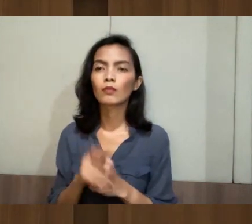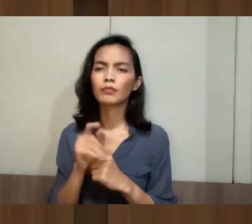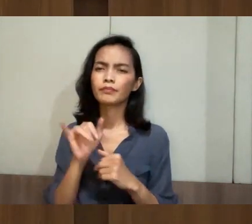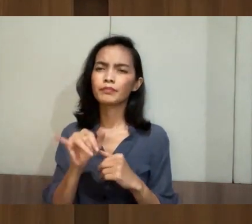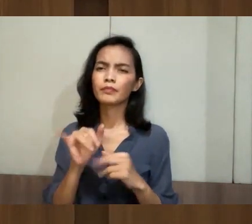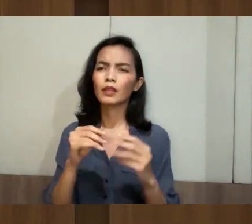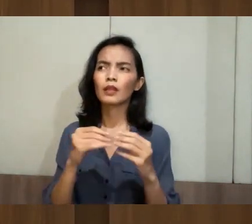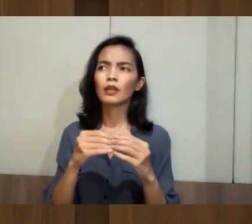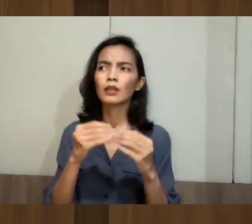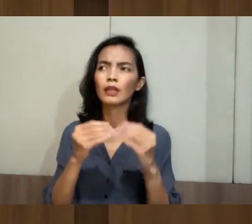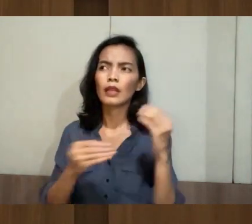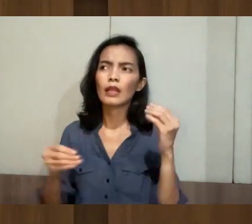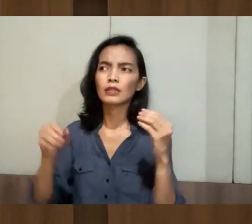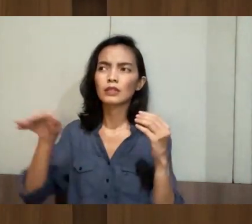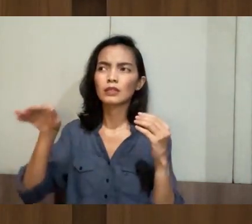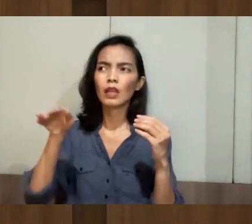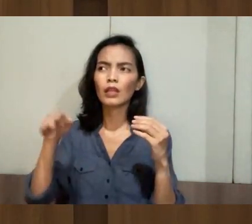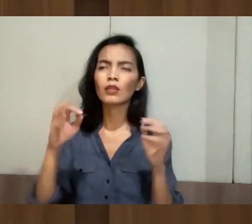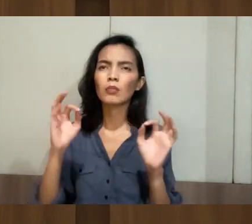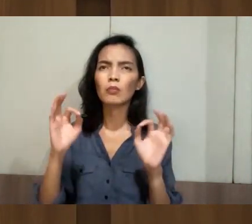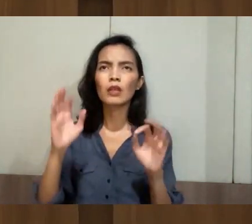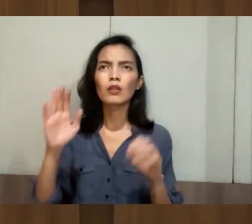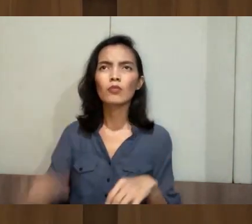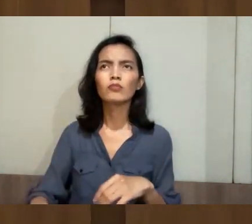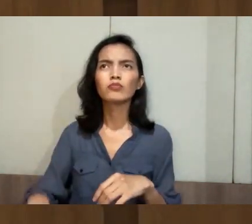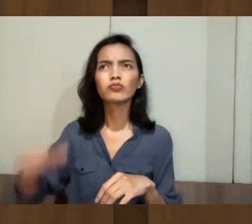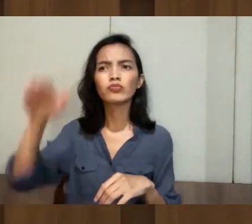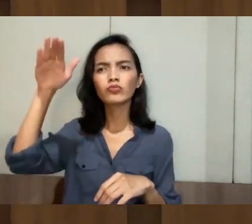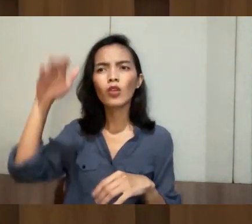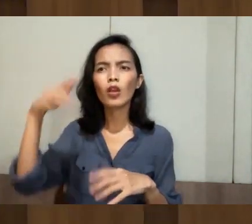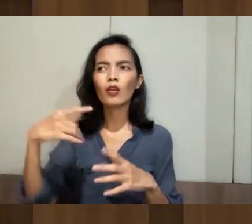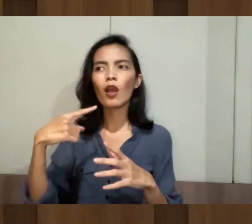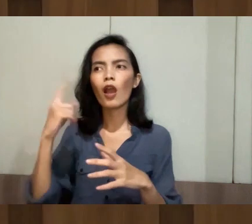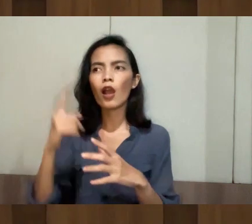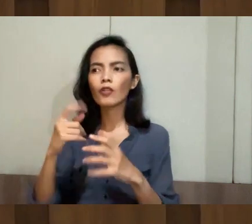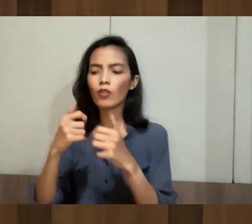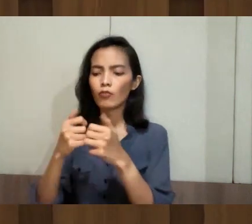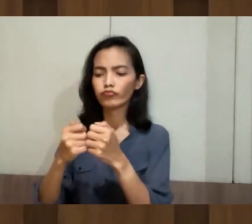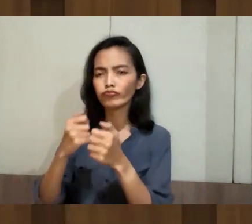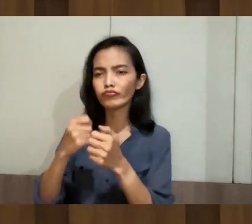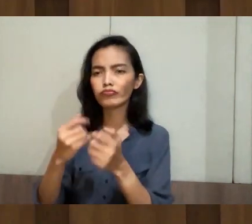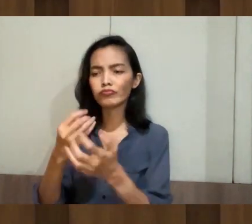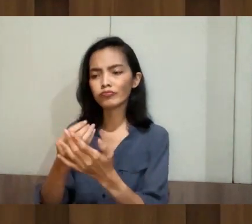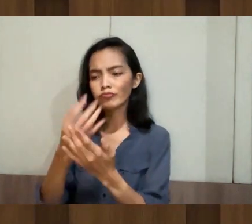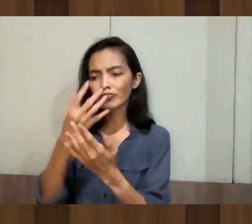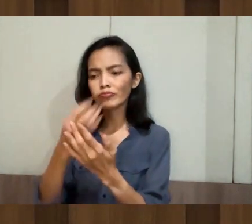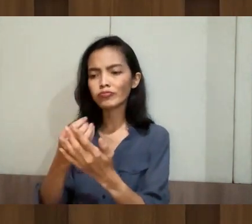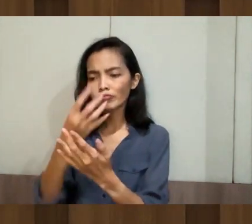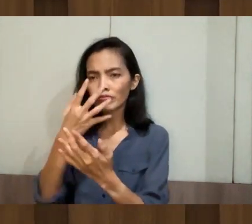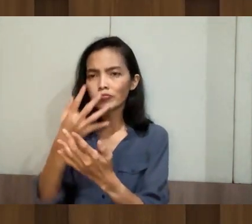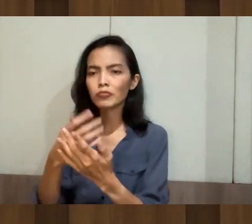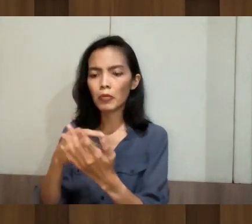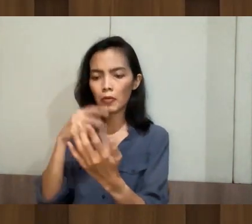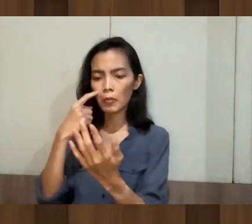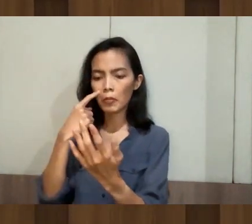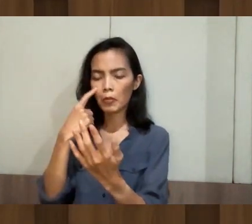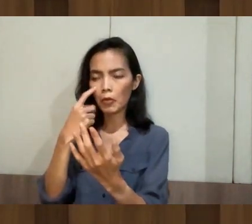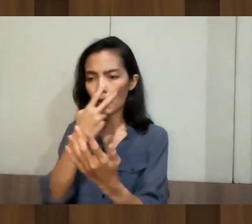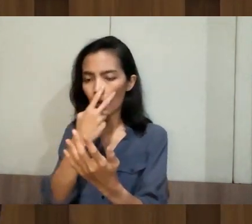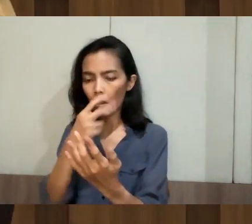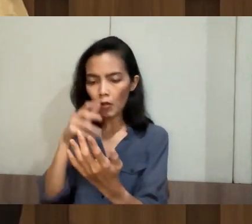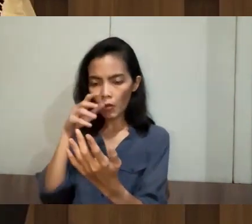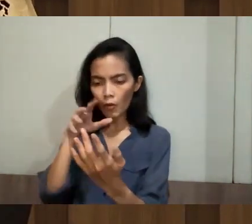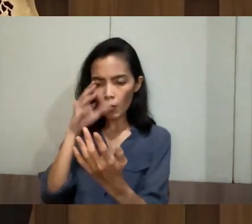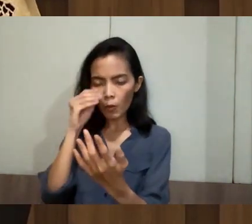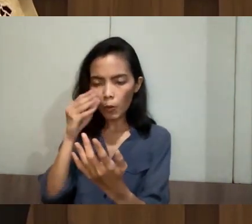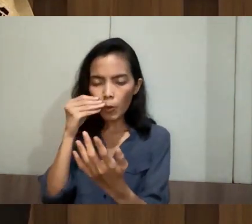together. Now, as a Gen Z, I remember my time growing up and maturing up with gadgets and blue